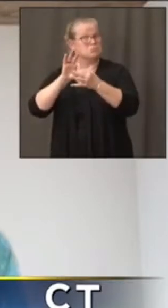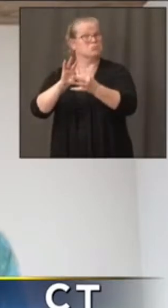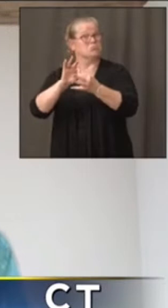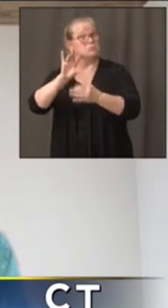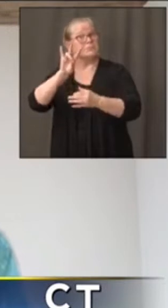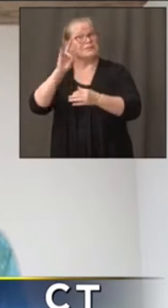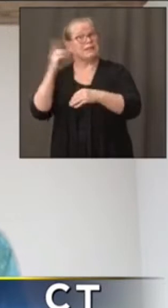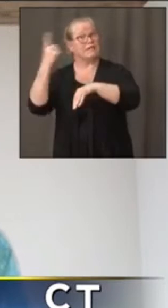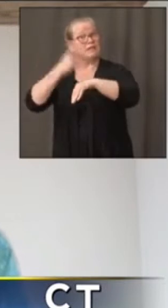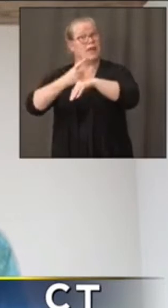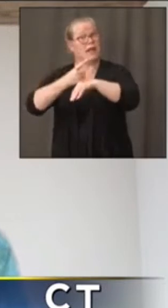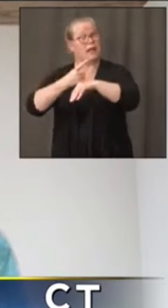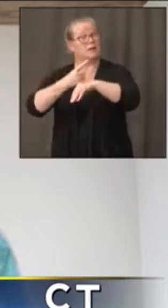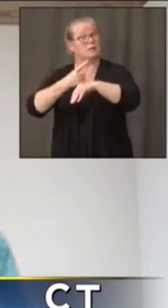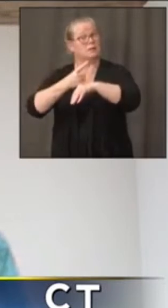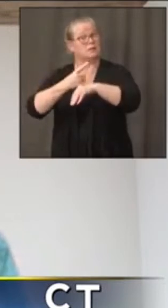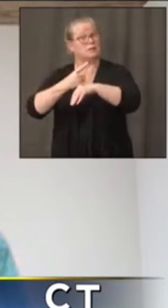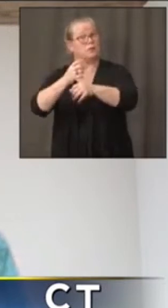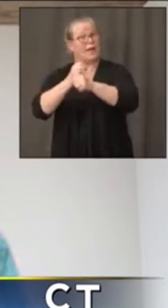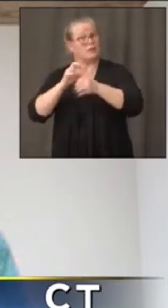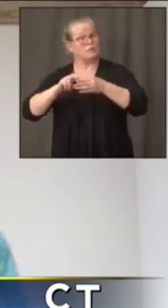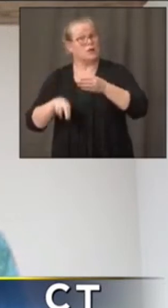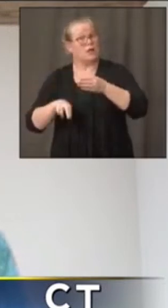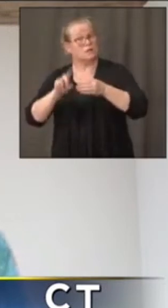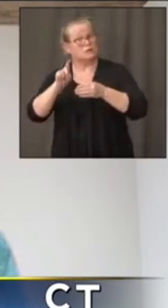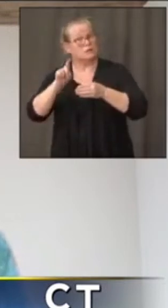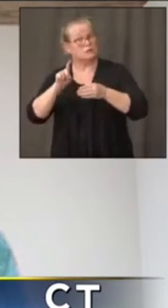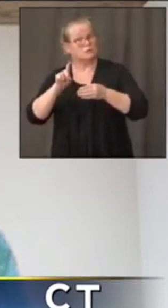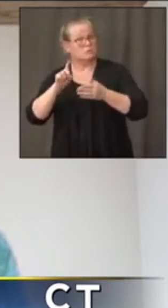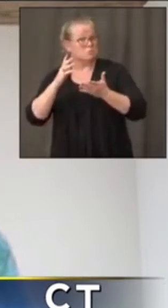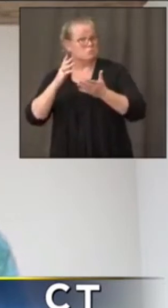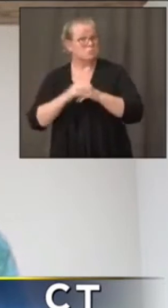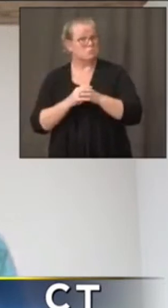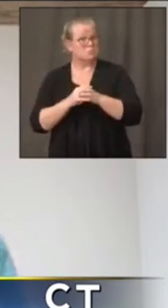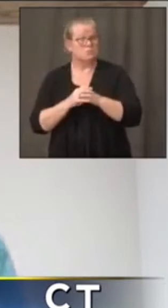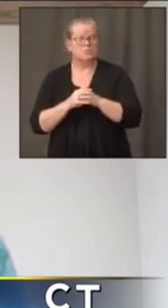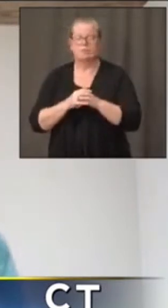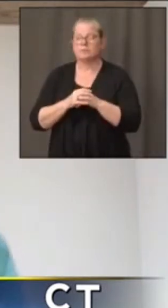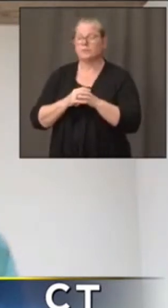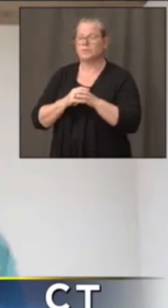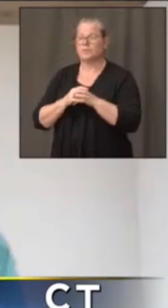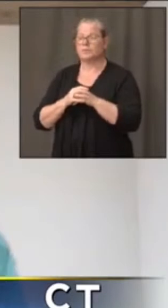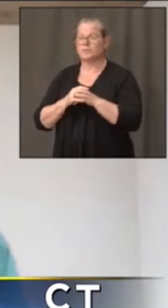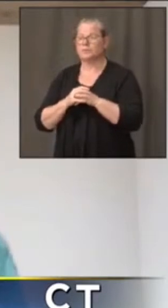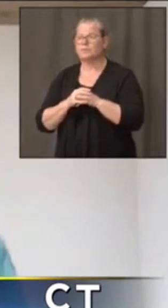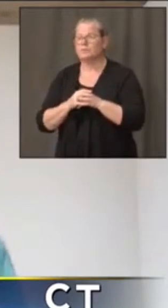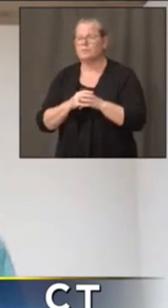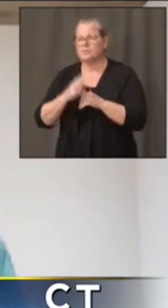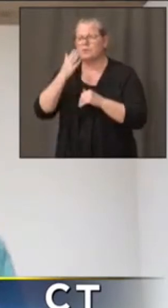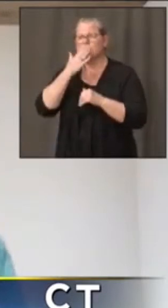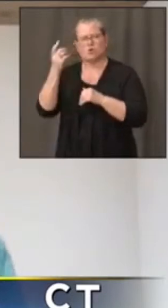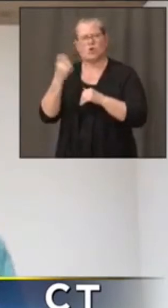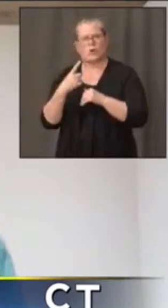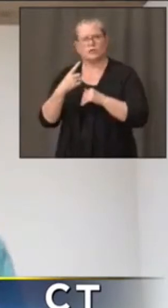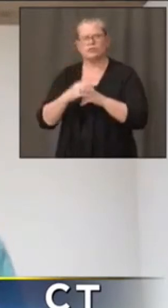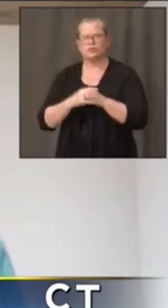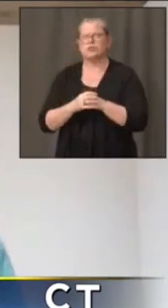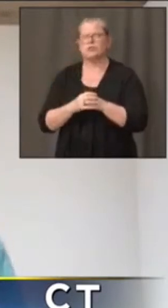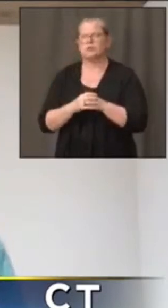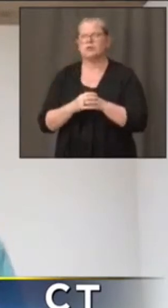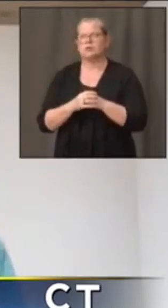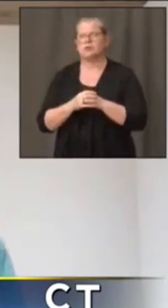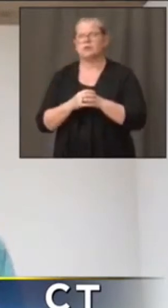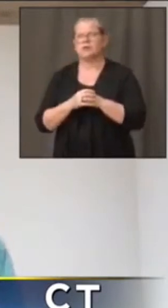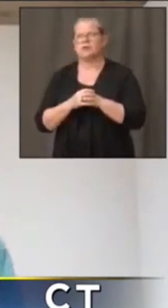good it's it's a good question we are talking about this earlier today the majority of the laboratory